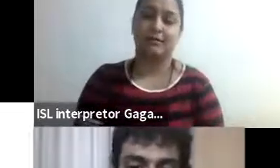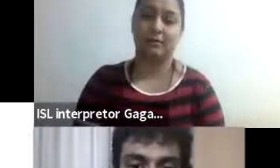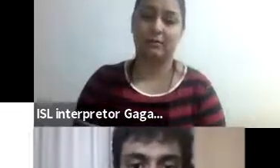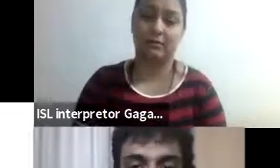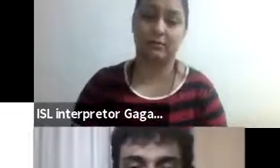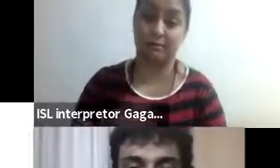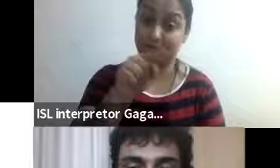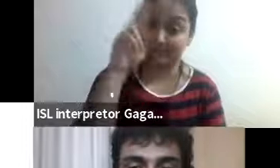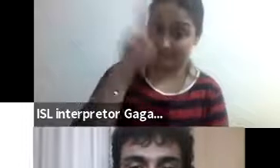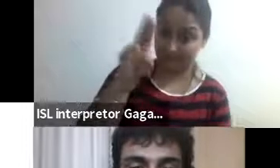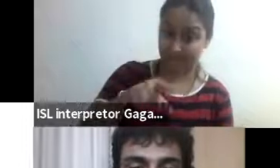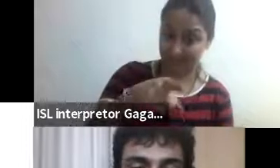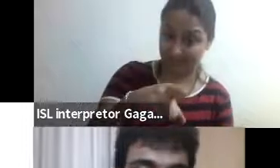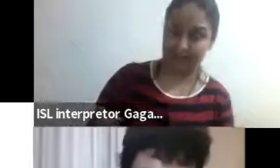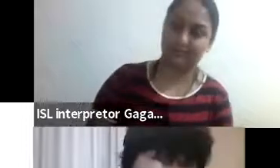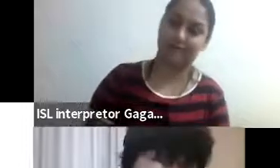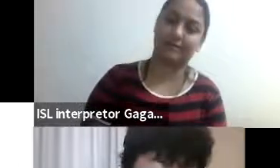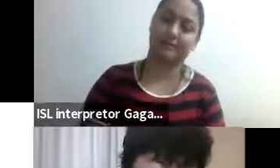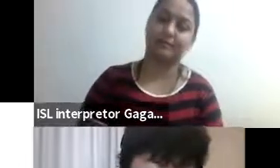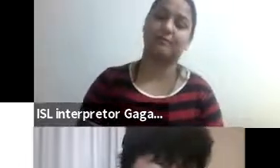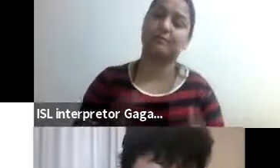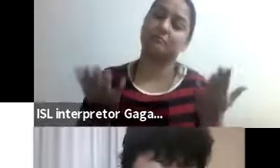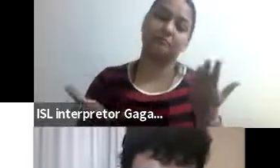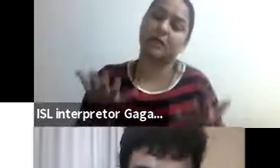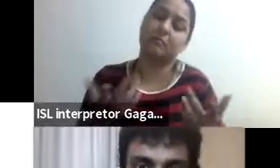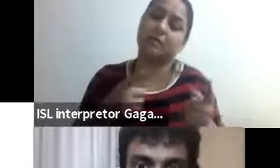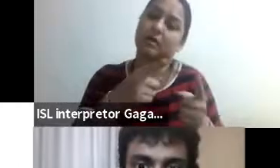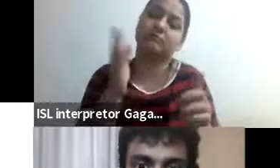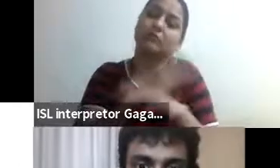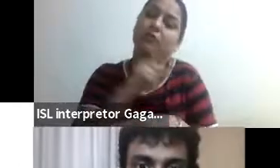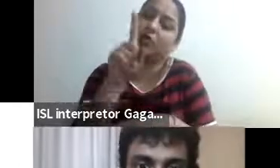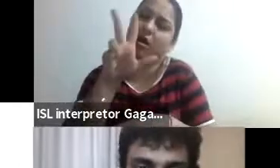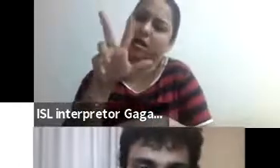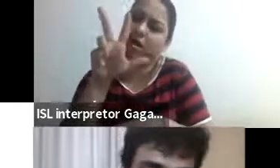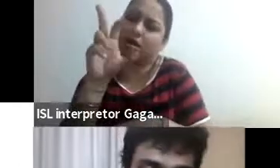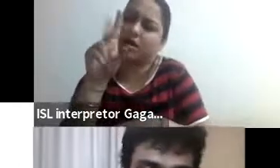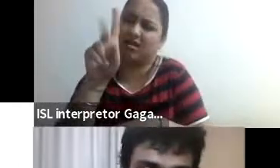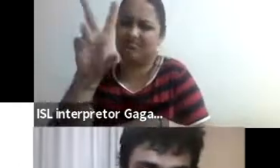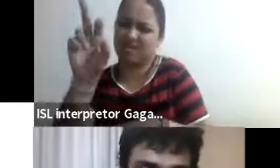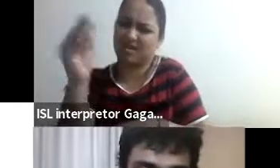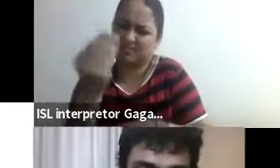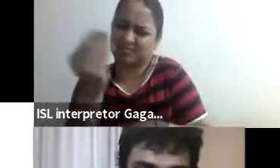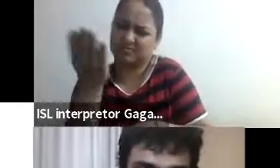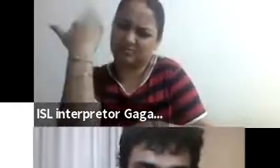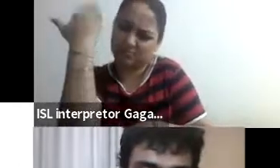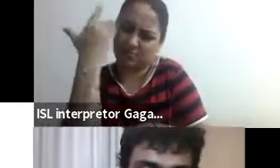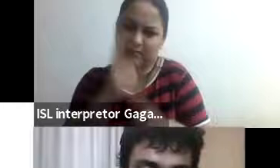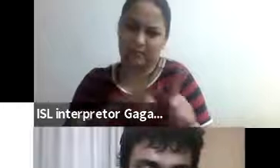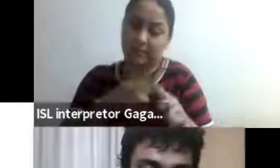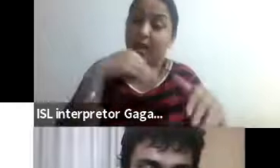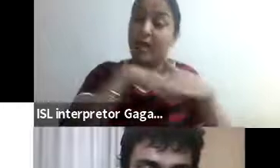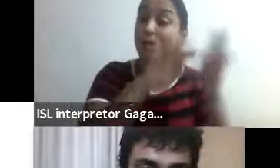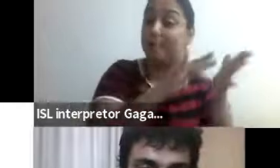this painting is probably from the early 80s, soon after she started working at Bharat